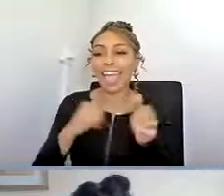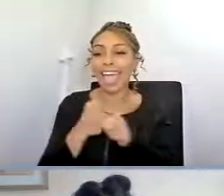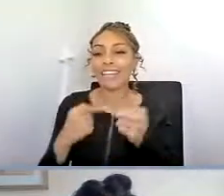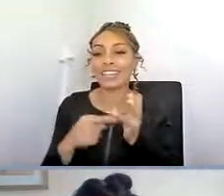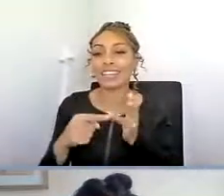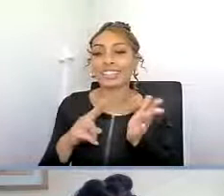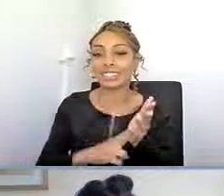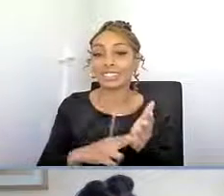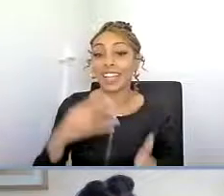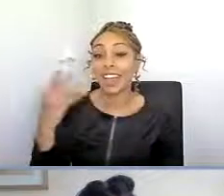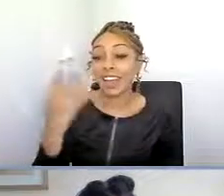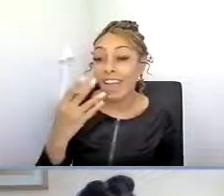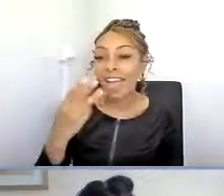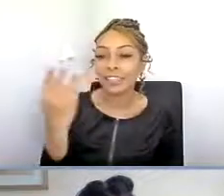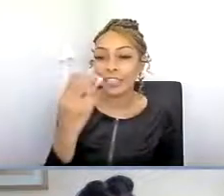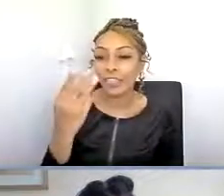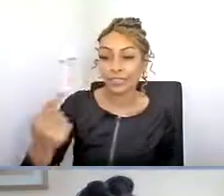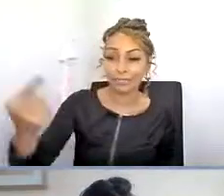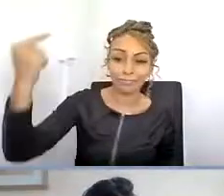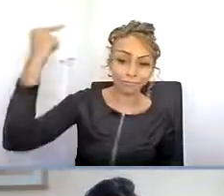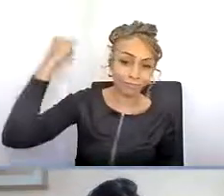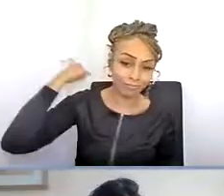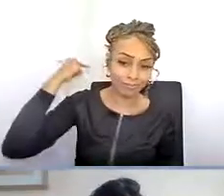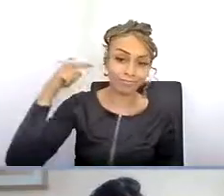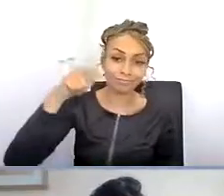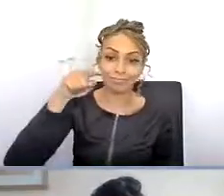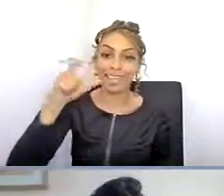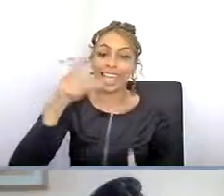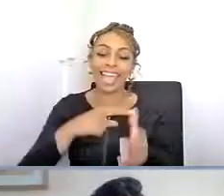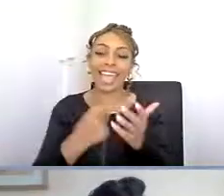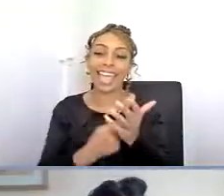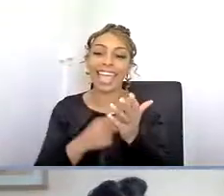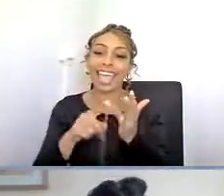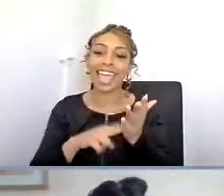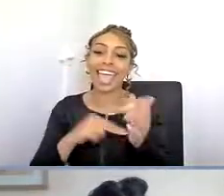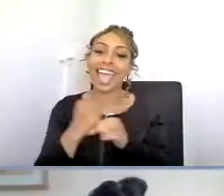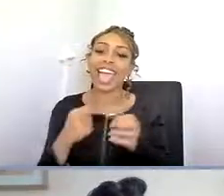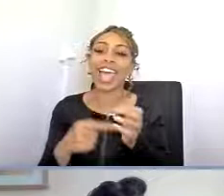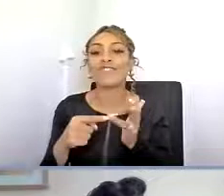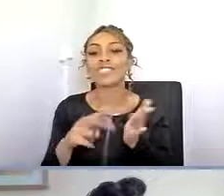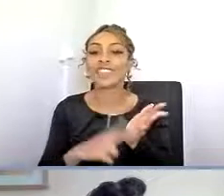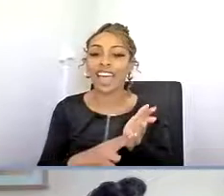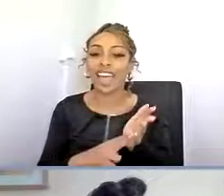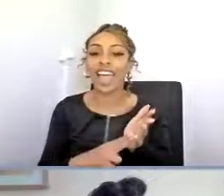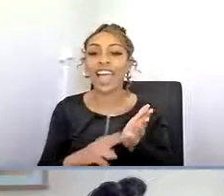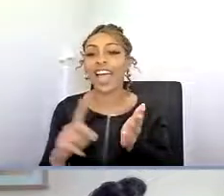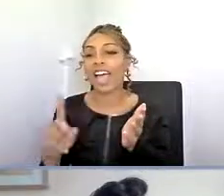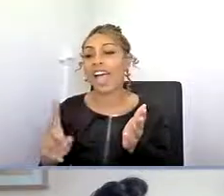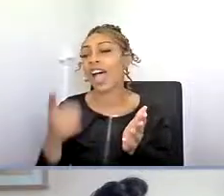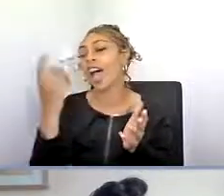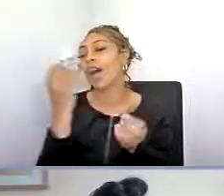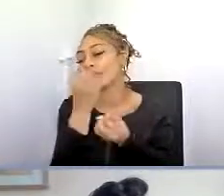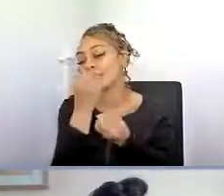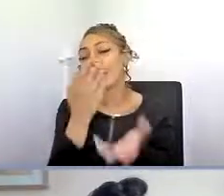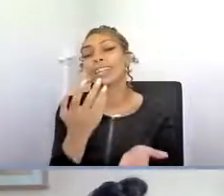created in 1913. So Carrington, as she preferred to be known, she was one of an